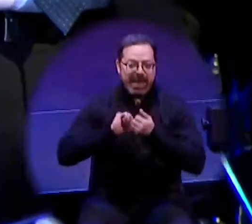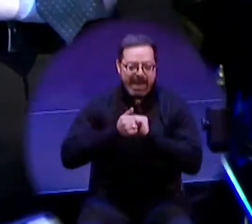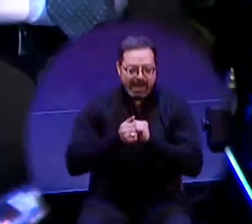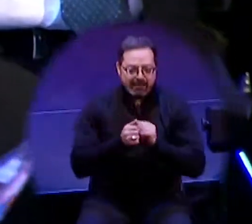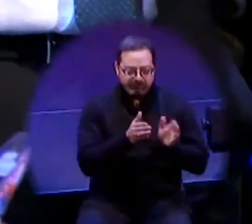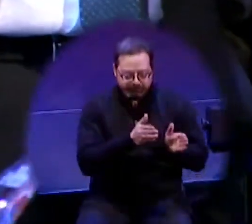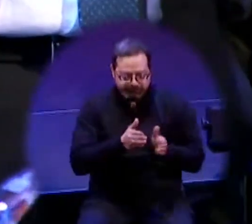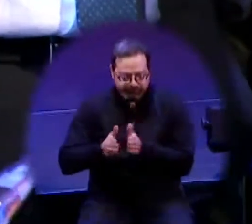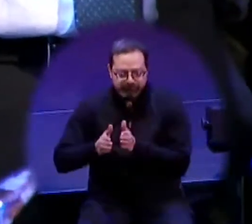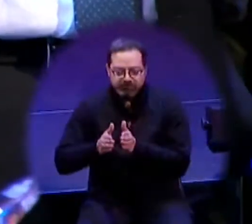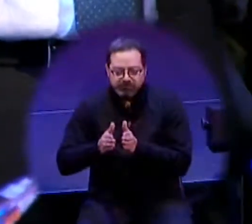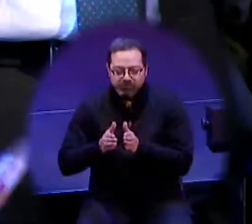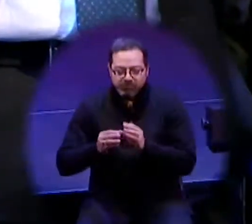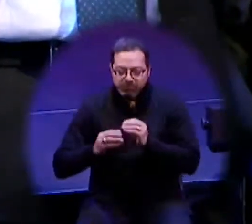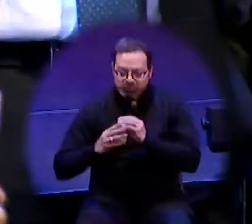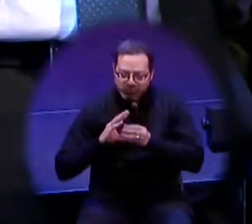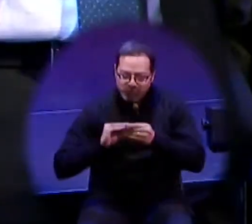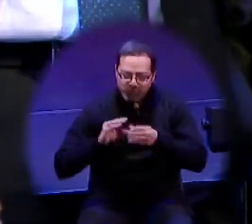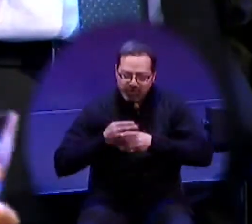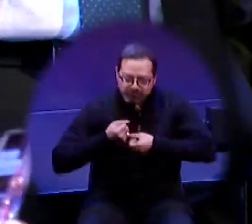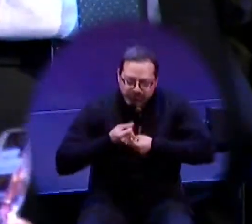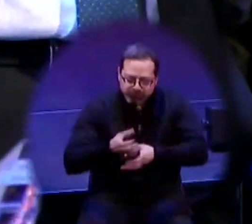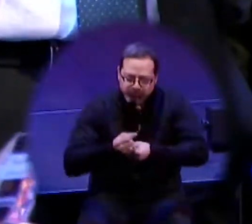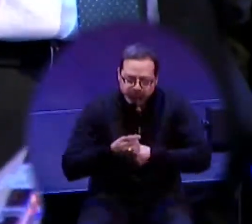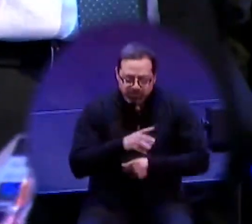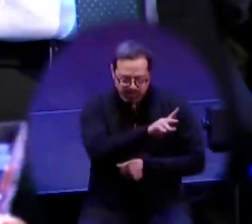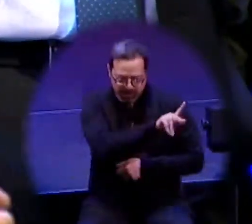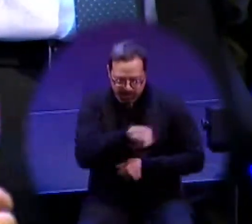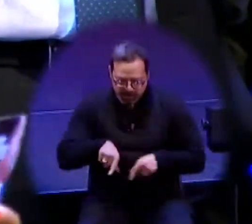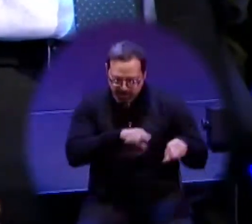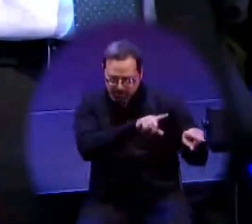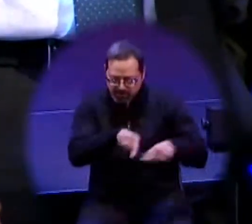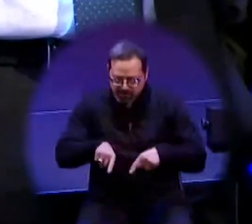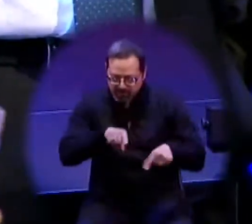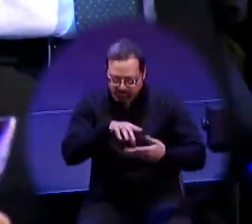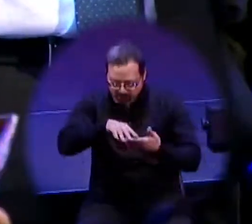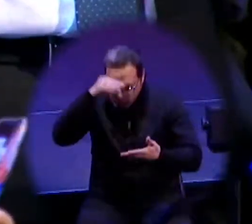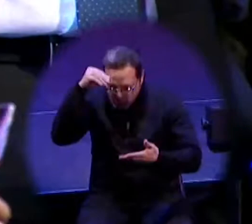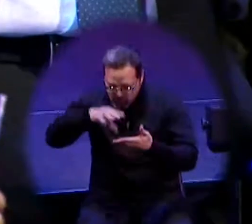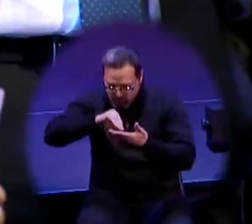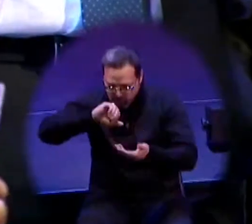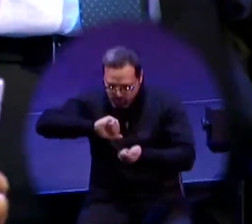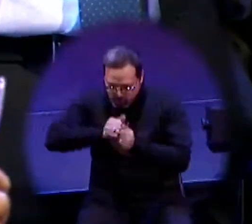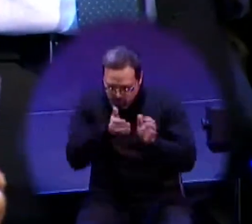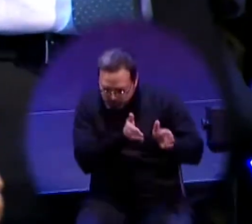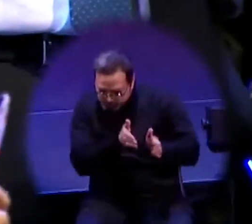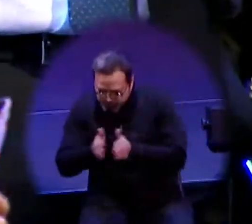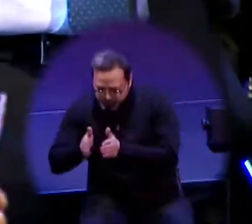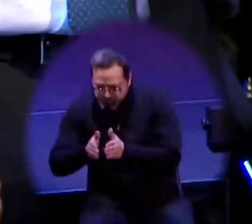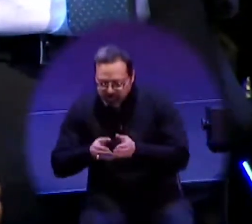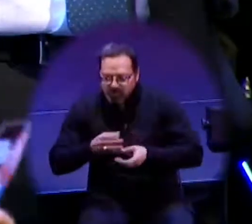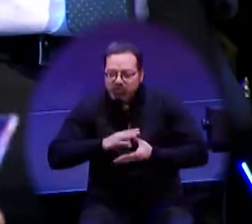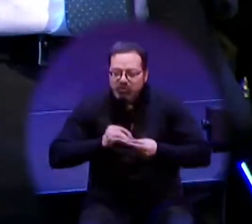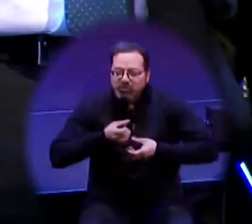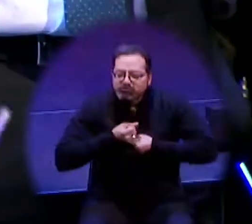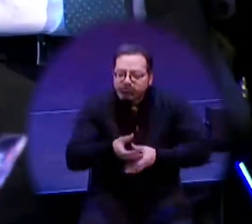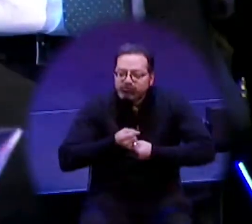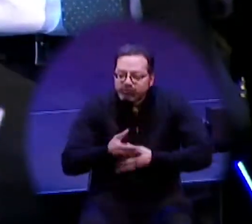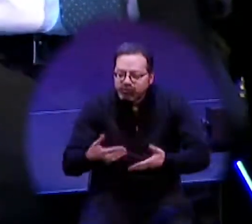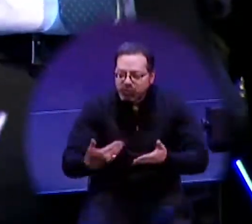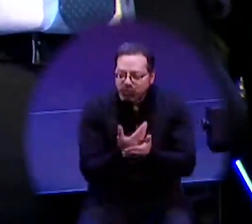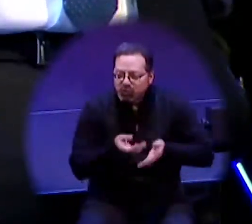the story in a better way. Every time I come here, I learn something new. And the staff is so